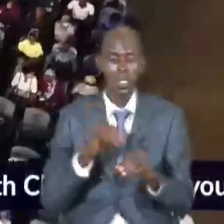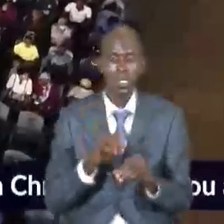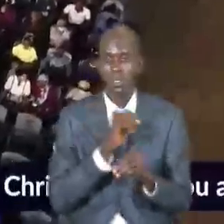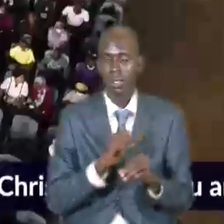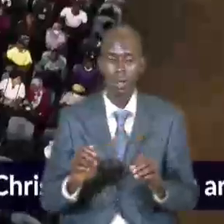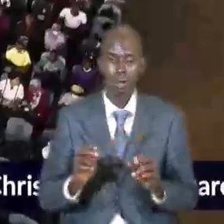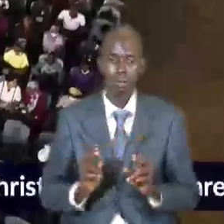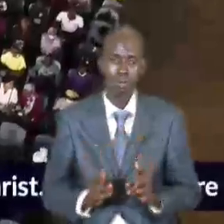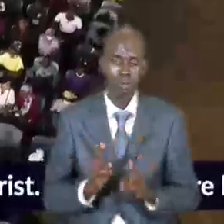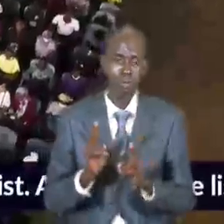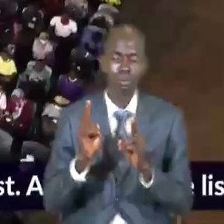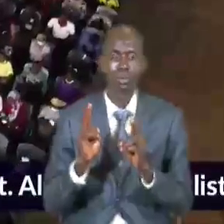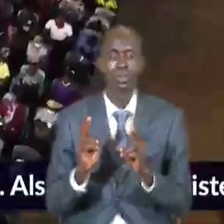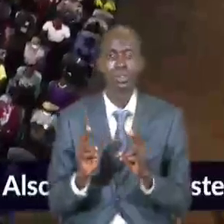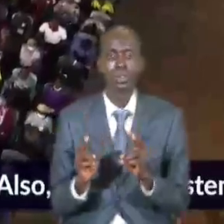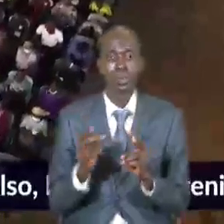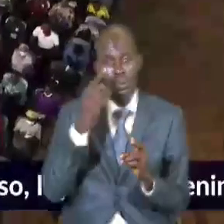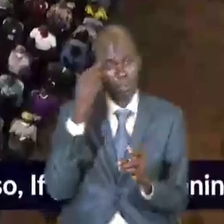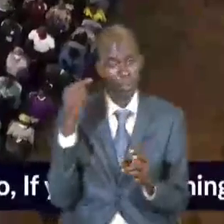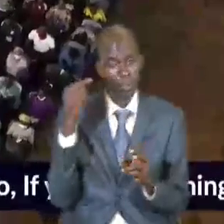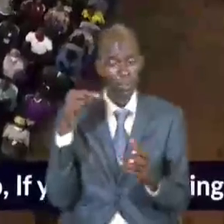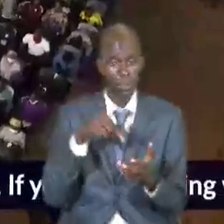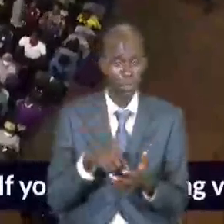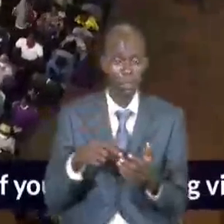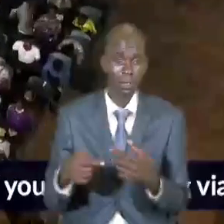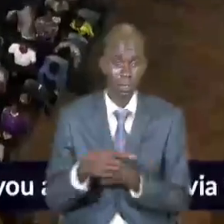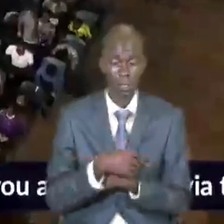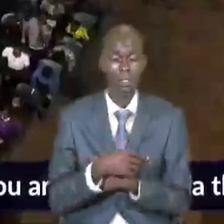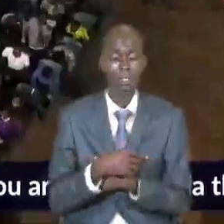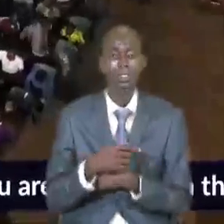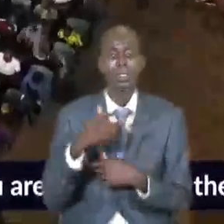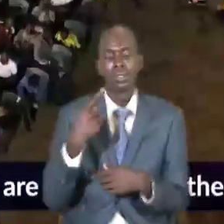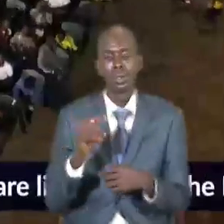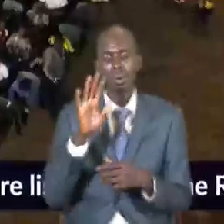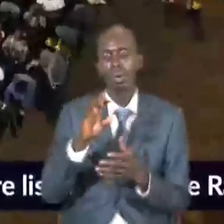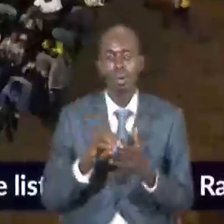the interruption will produce a new story. I didn't hear your amen.